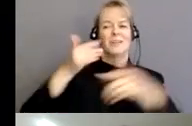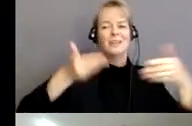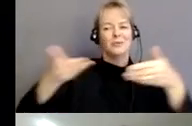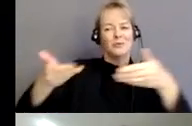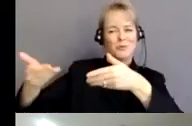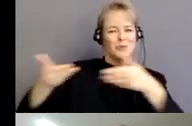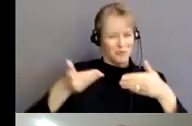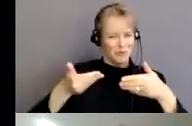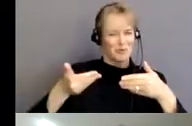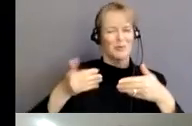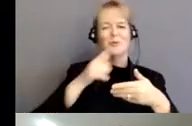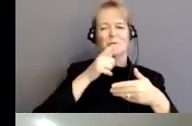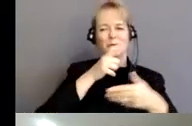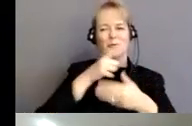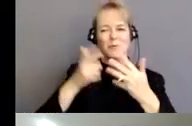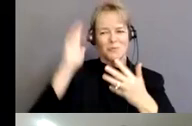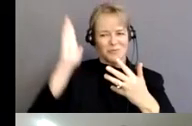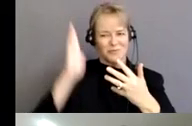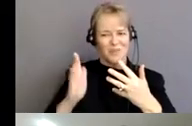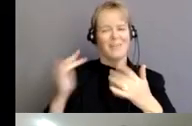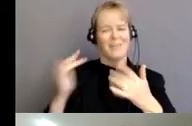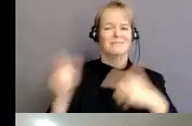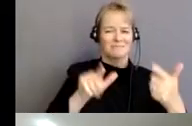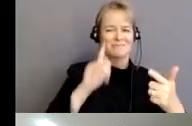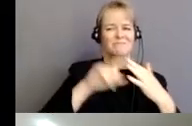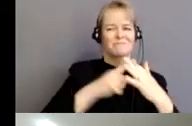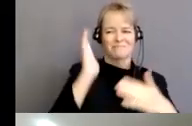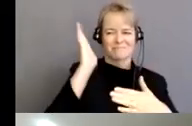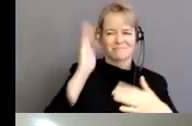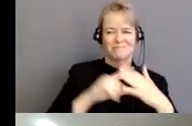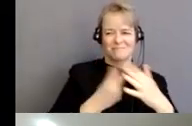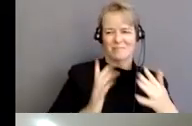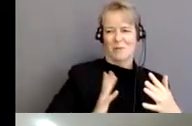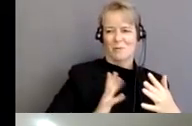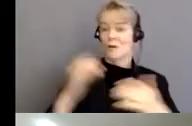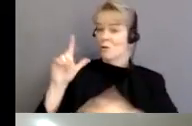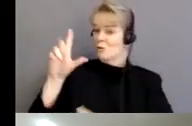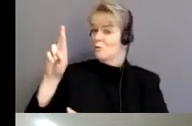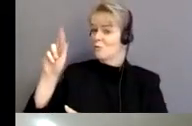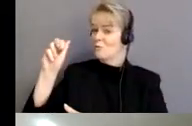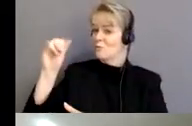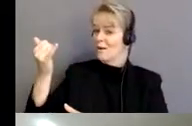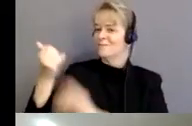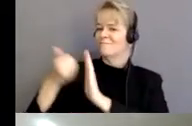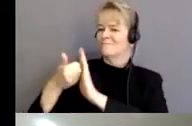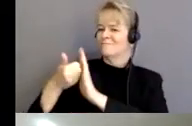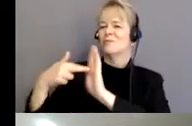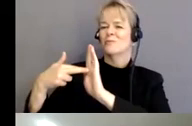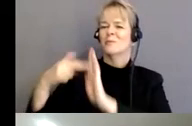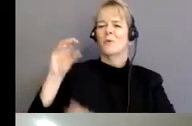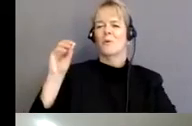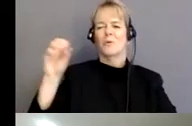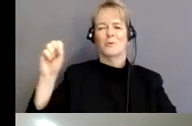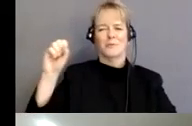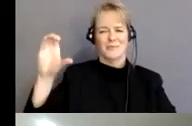and then we'll start our formal presentation. So Raj, would you like to bring greetings? Yeah, thank you,